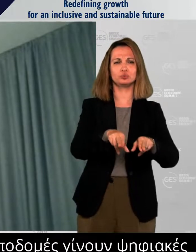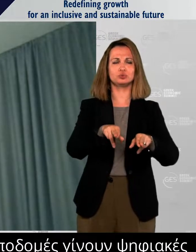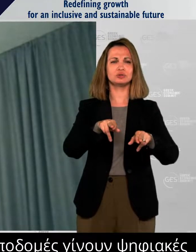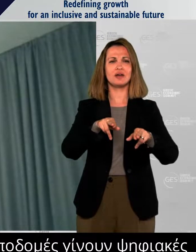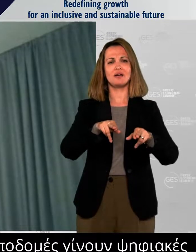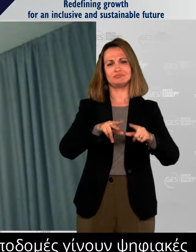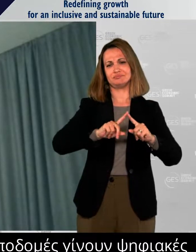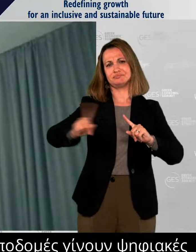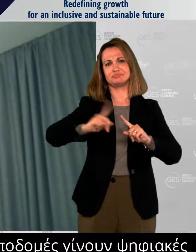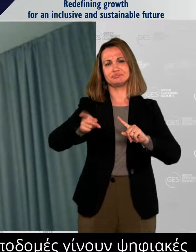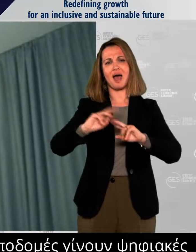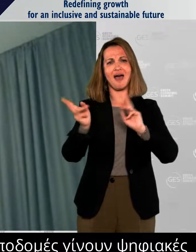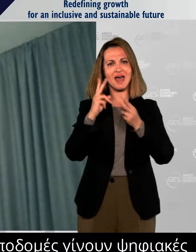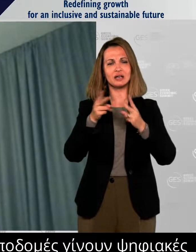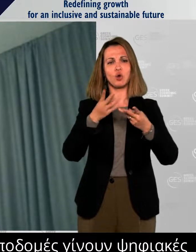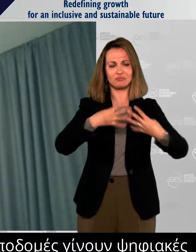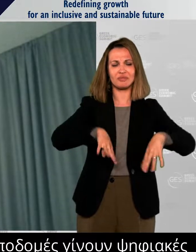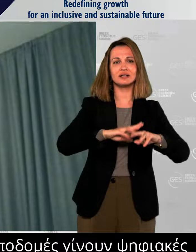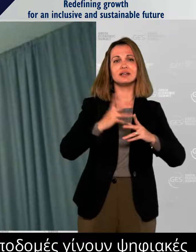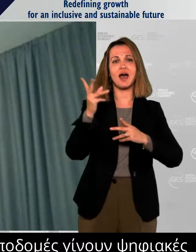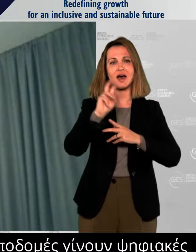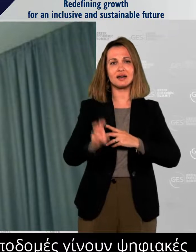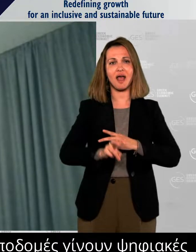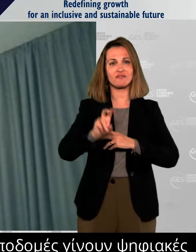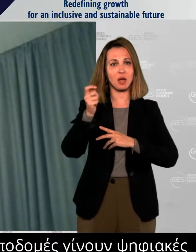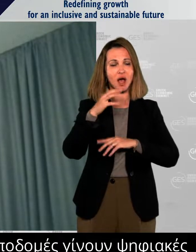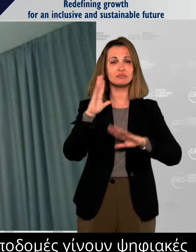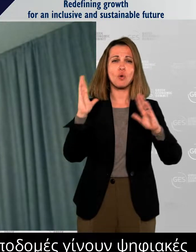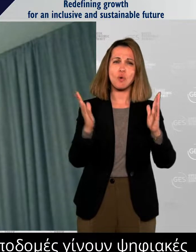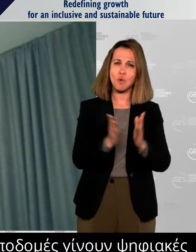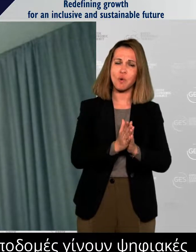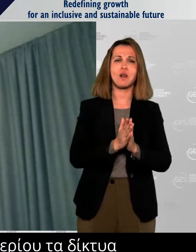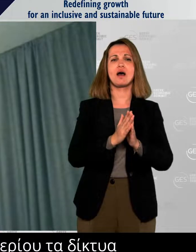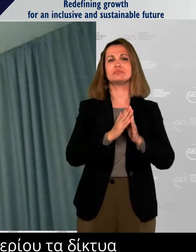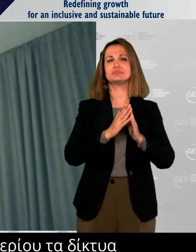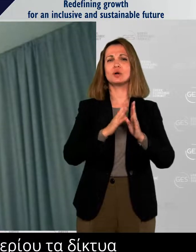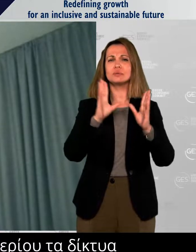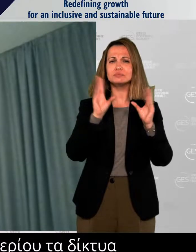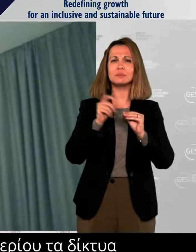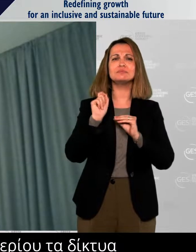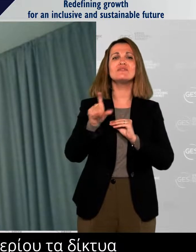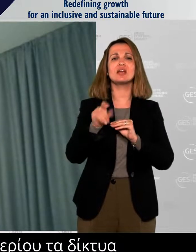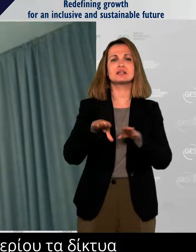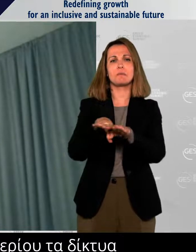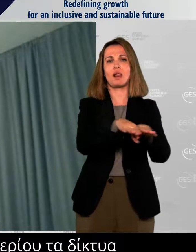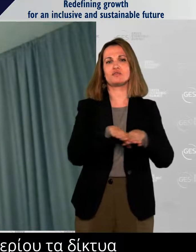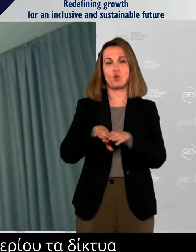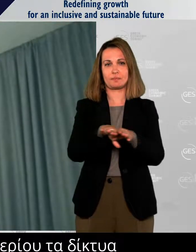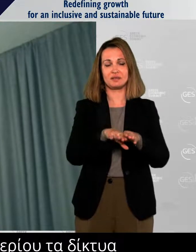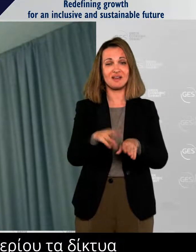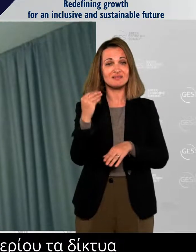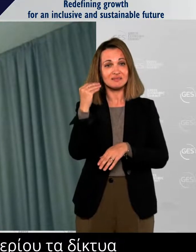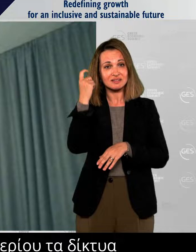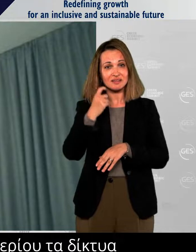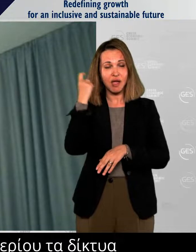distribution will become digital platform. Think about around this digital platform that will offer new services